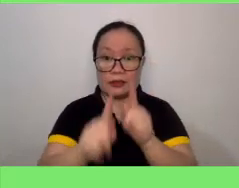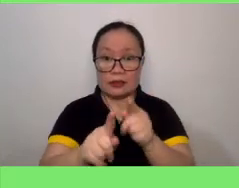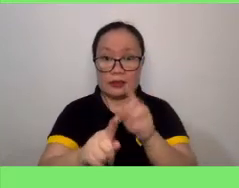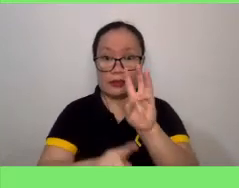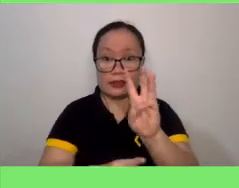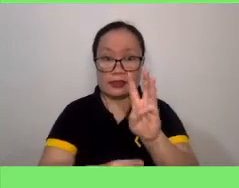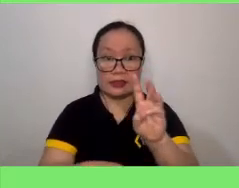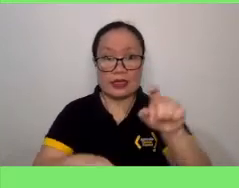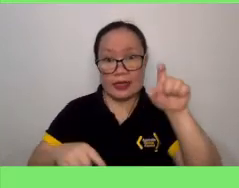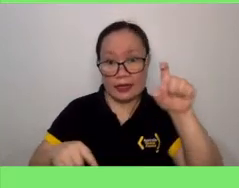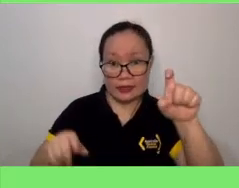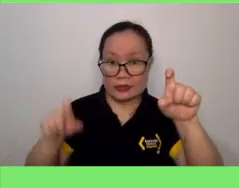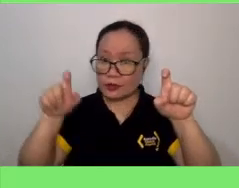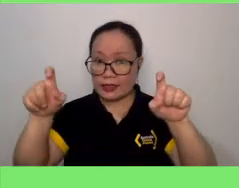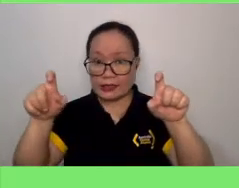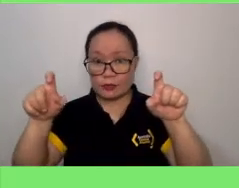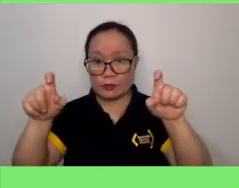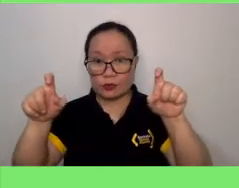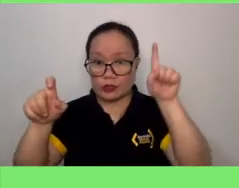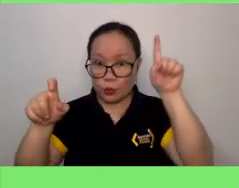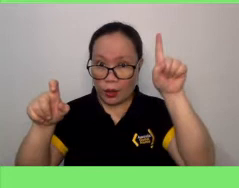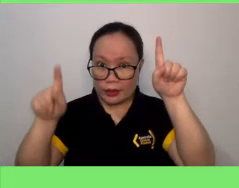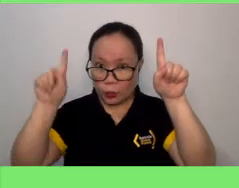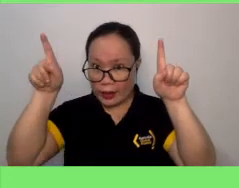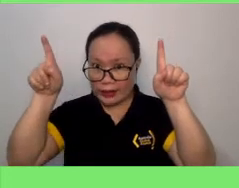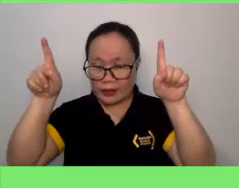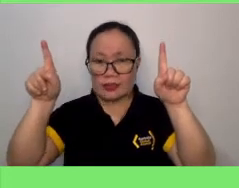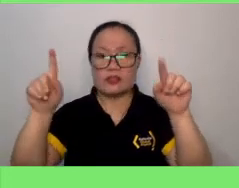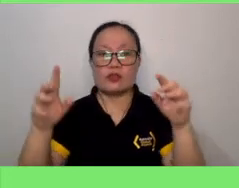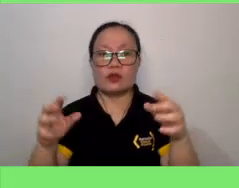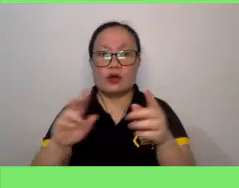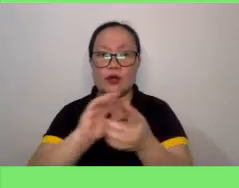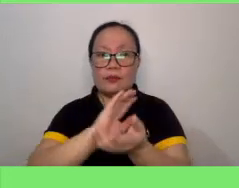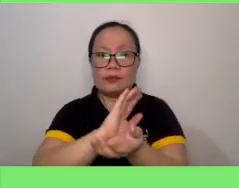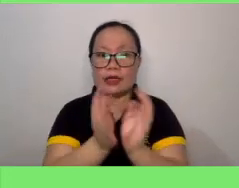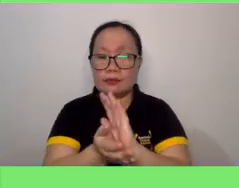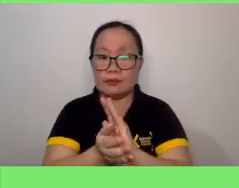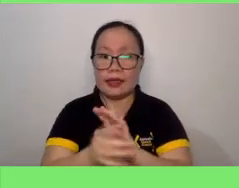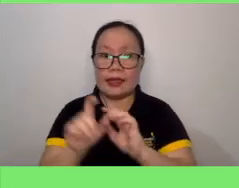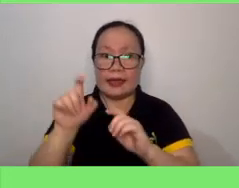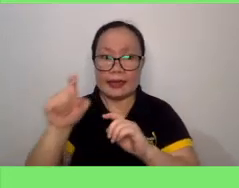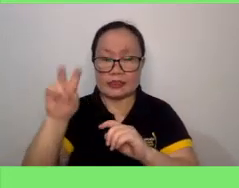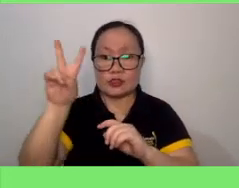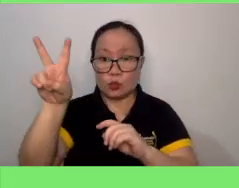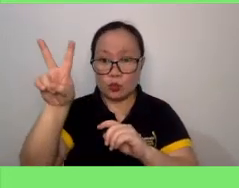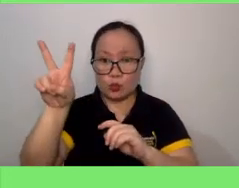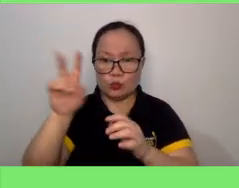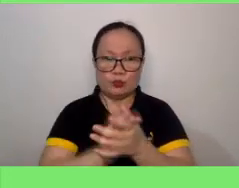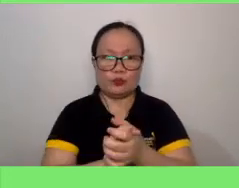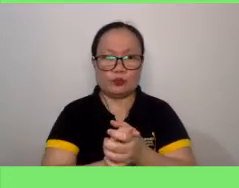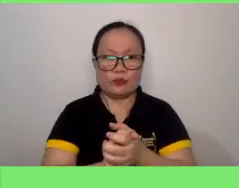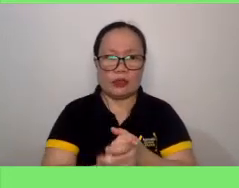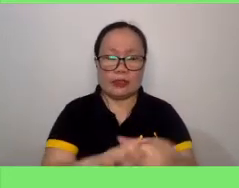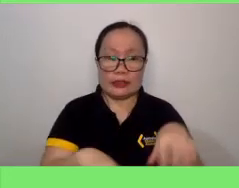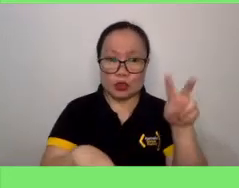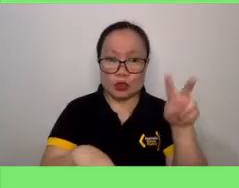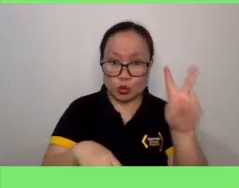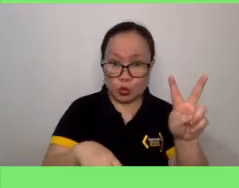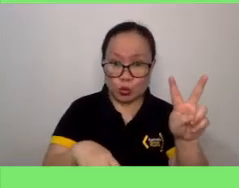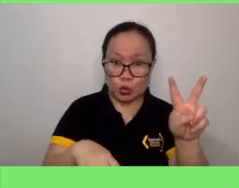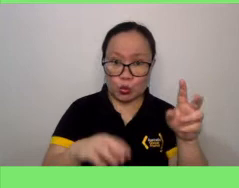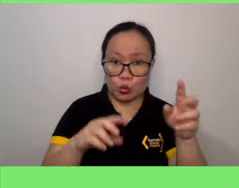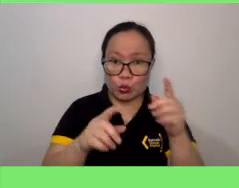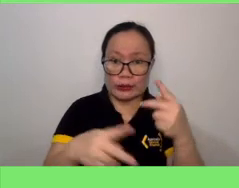is 6. And then, x squared ito. Add natin yung exponents nila kasi same base. Next, 2